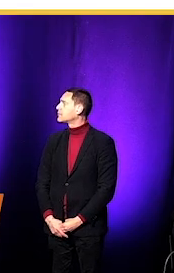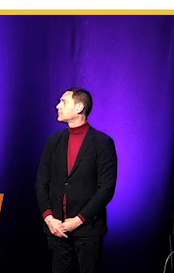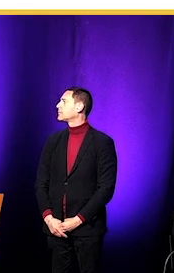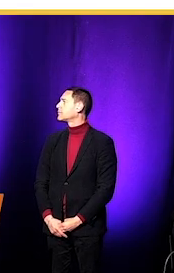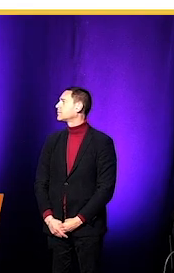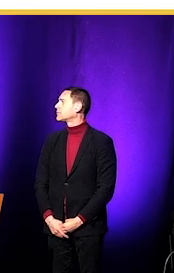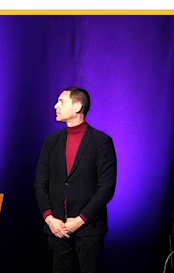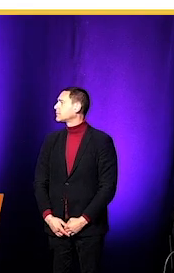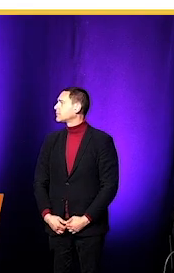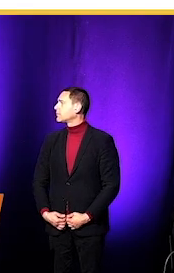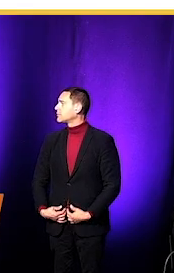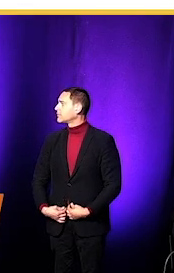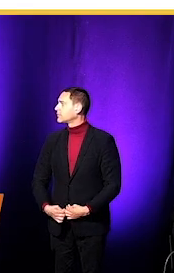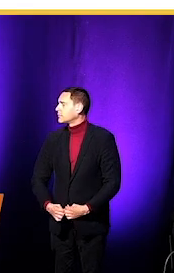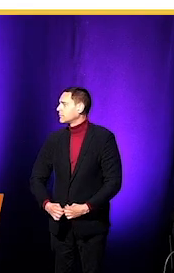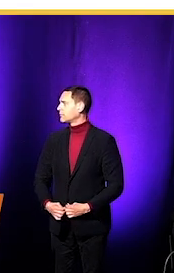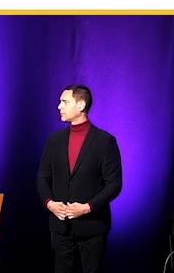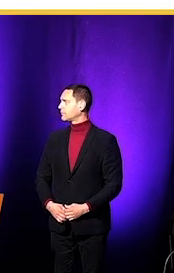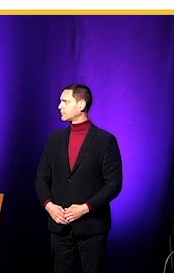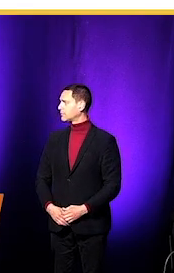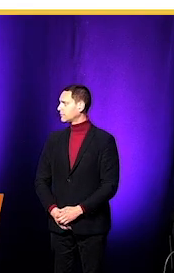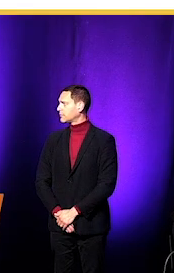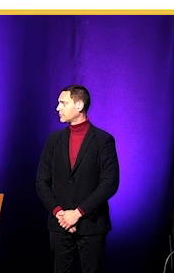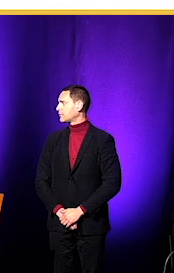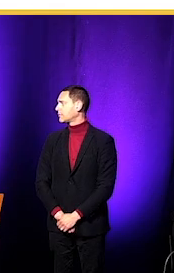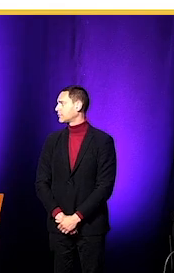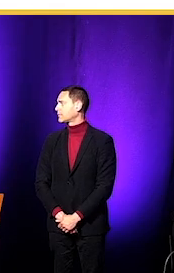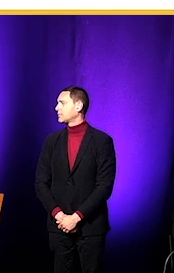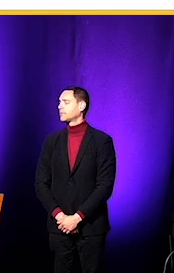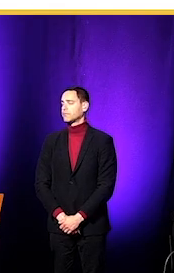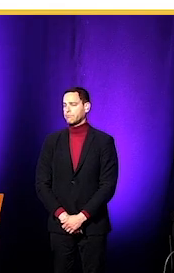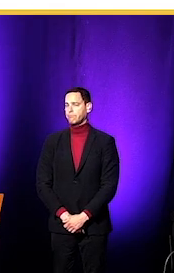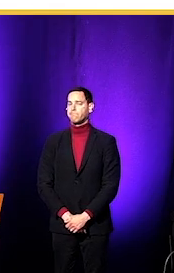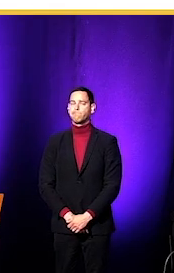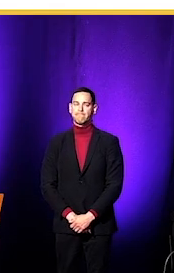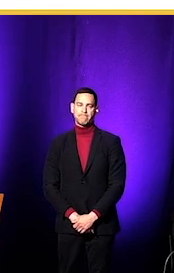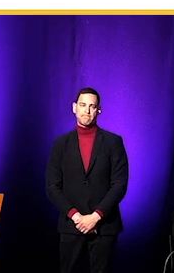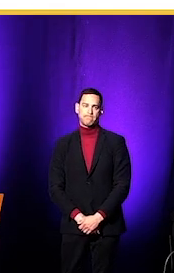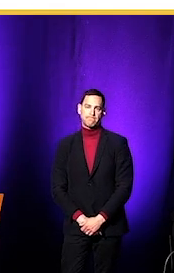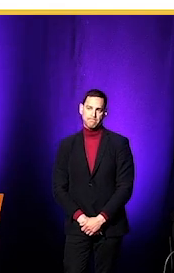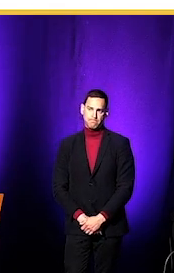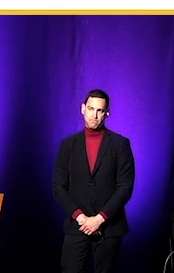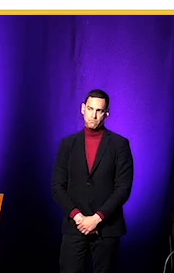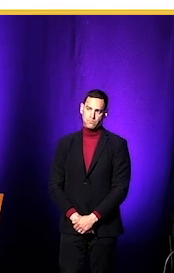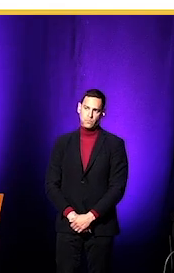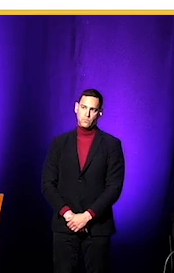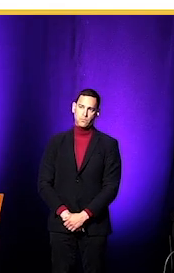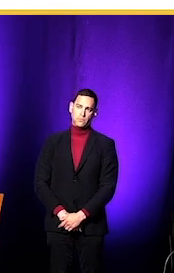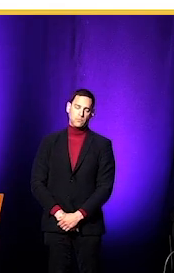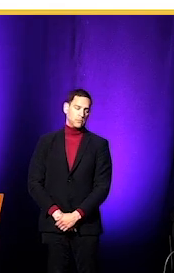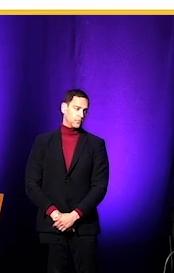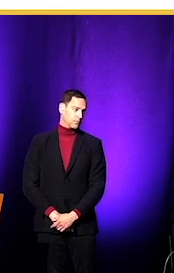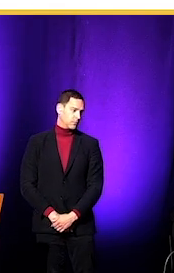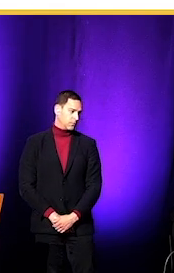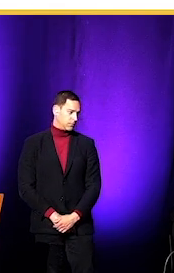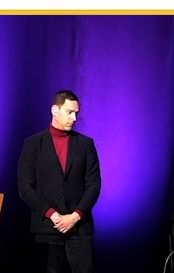and the goals, values, and meanings that the community affords and people bring to their practices.